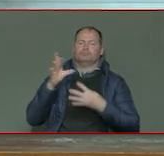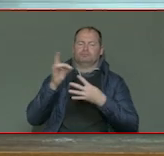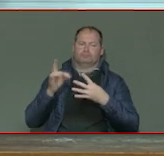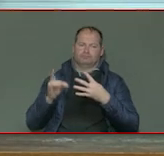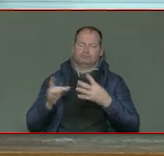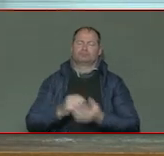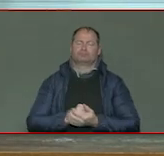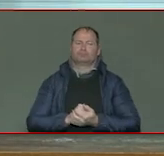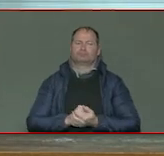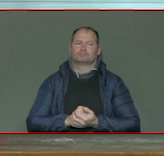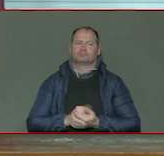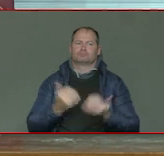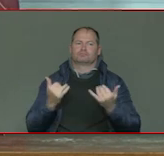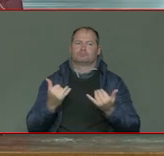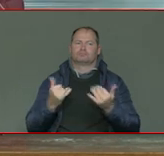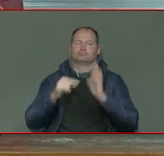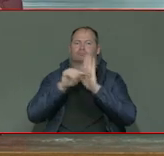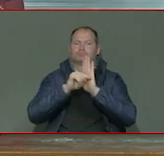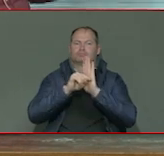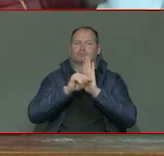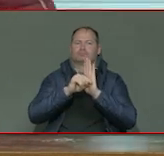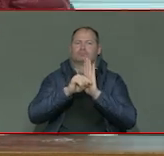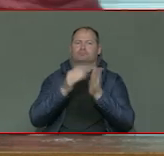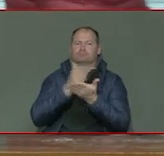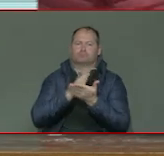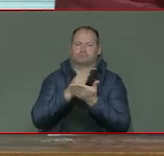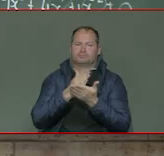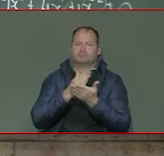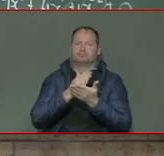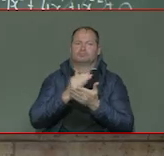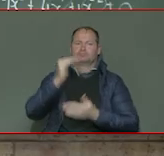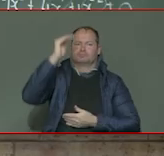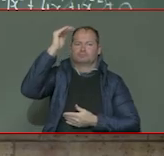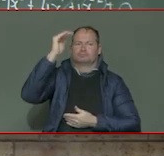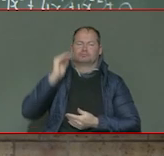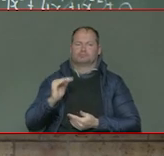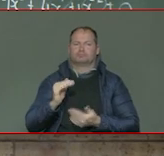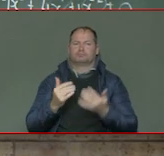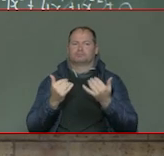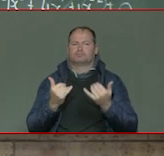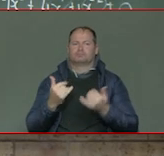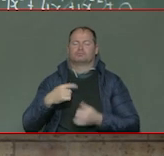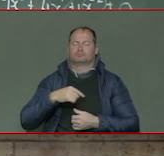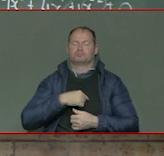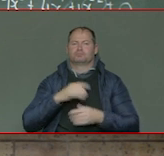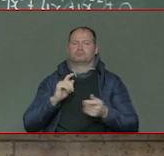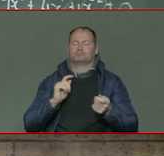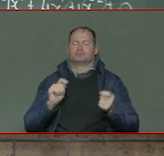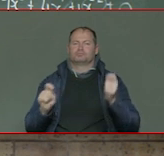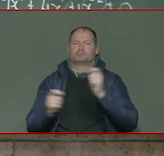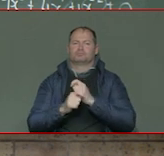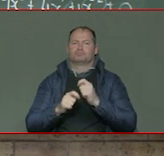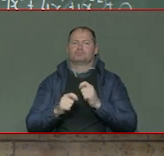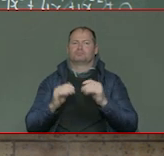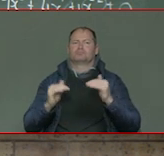can either put the negative in the middle, the top, or the bottom. So because the negative is at the bottom, I'm going to put it to the top. So it's negative